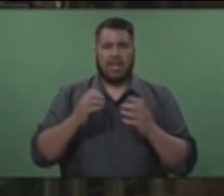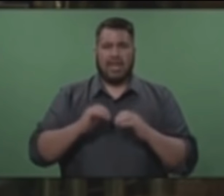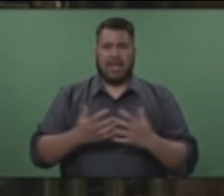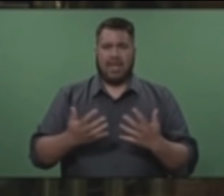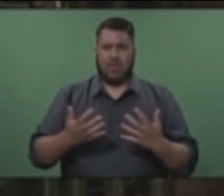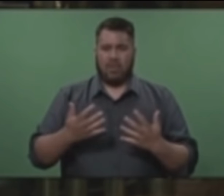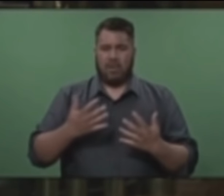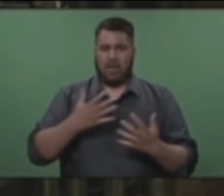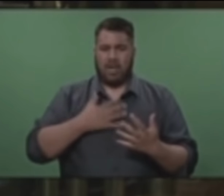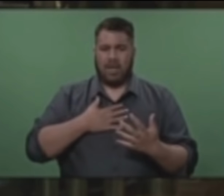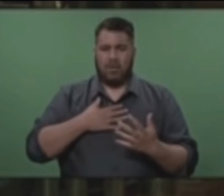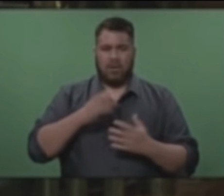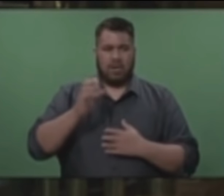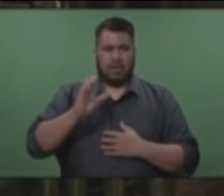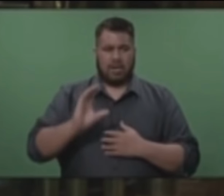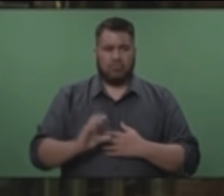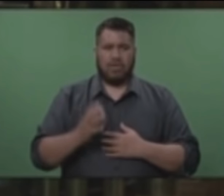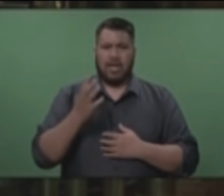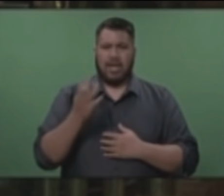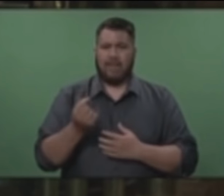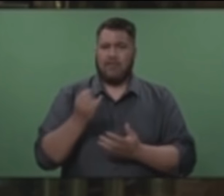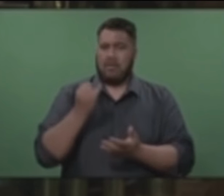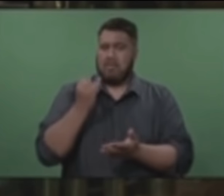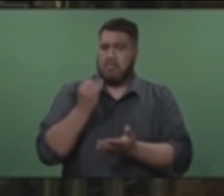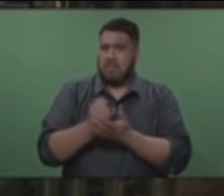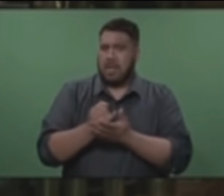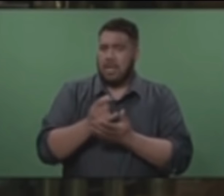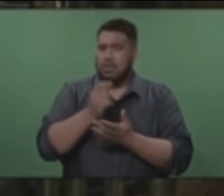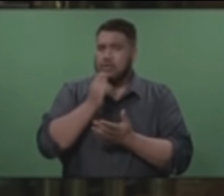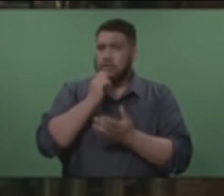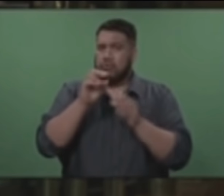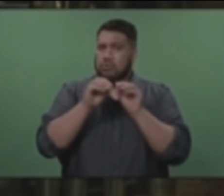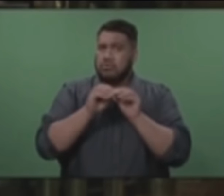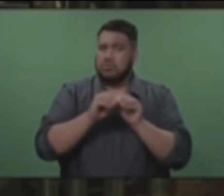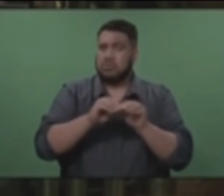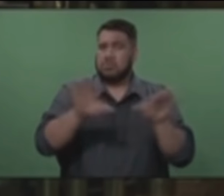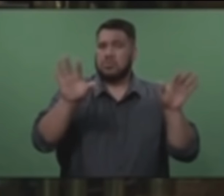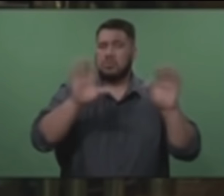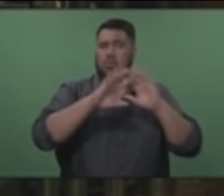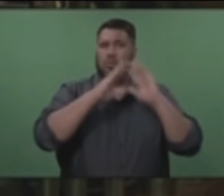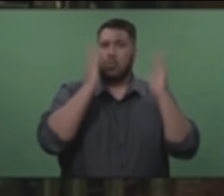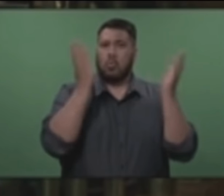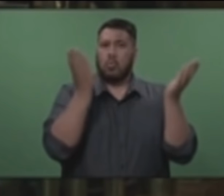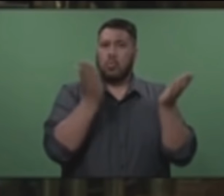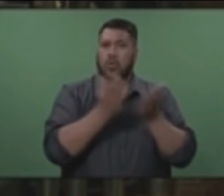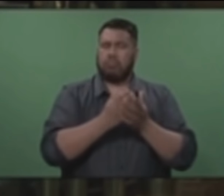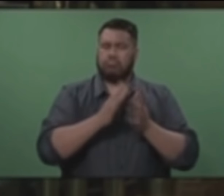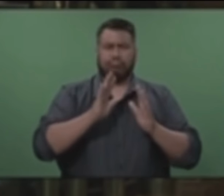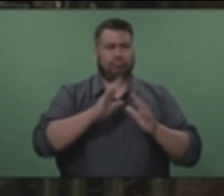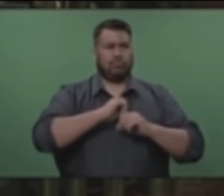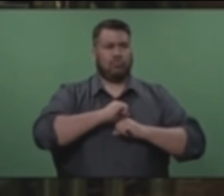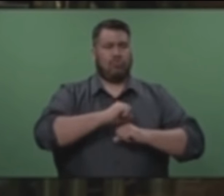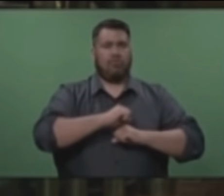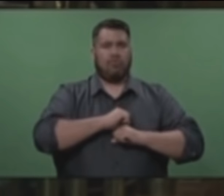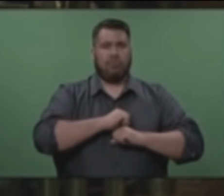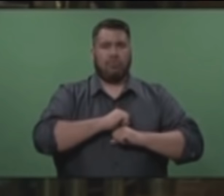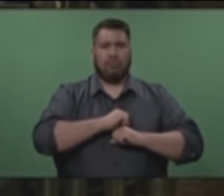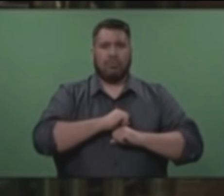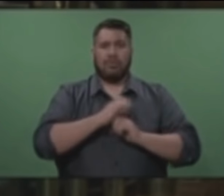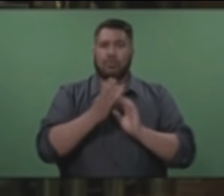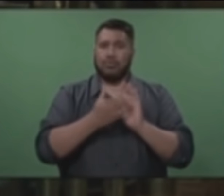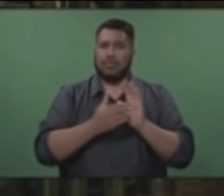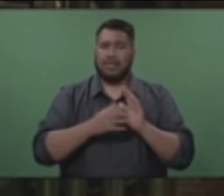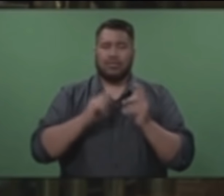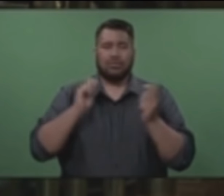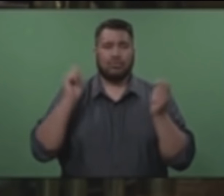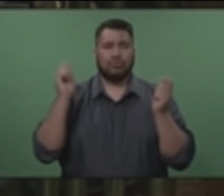the papers of the world? It is tempting to say that we have changed forever. Well, cold